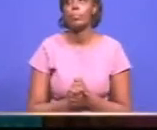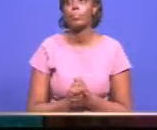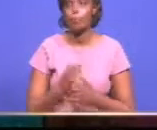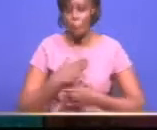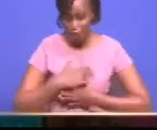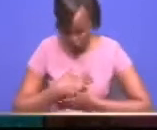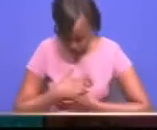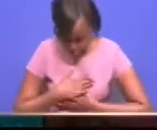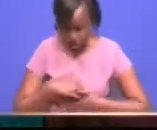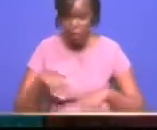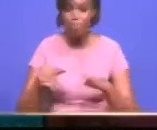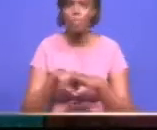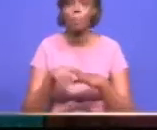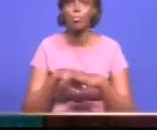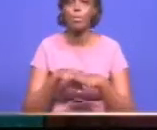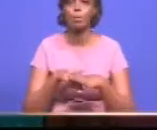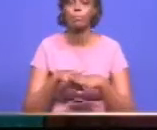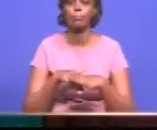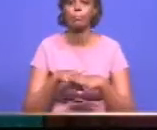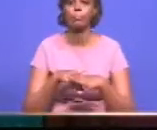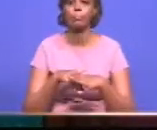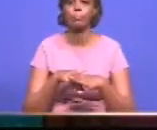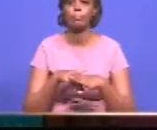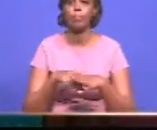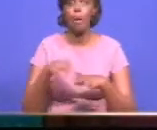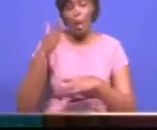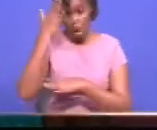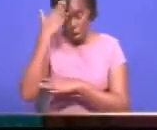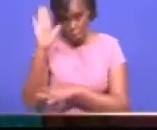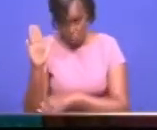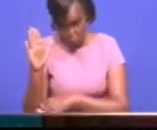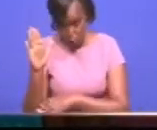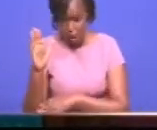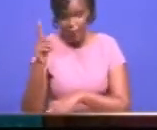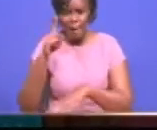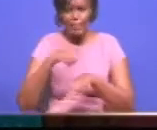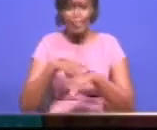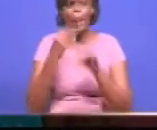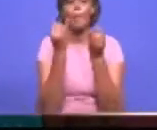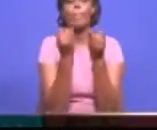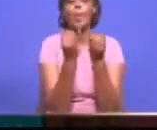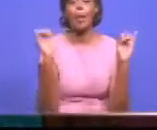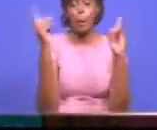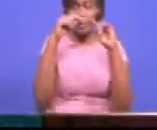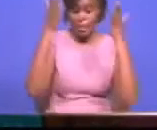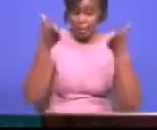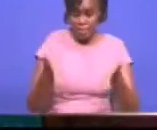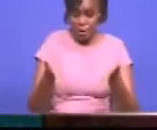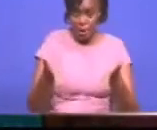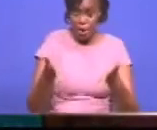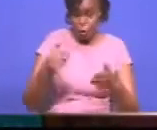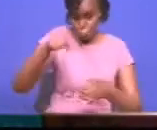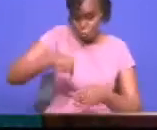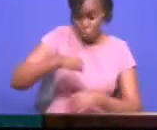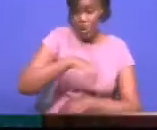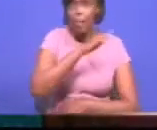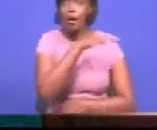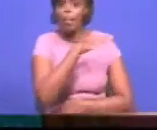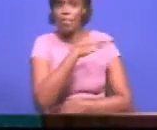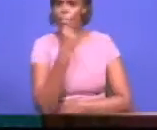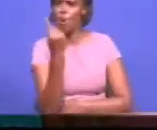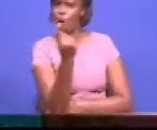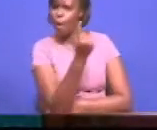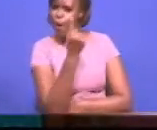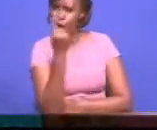Honourable Members, distinguished guests, as you are aware, since independence, up to until this afternoon, only